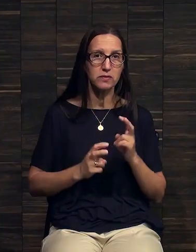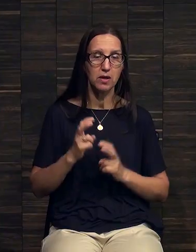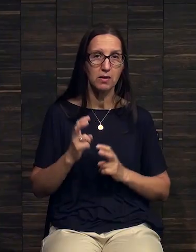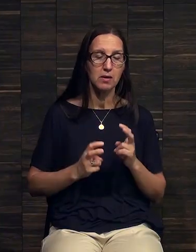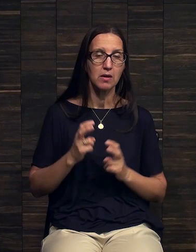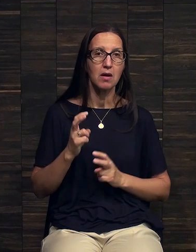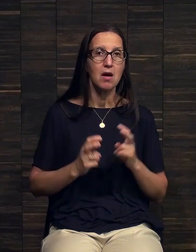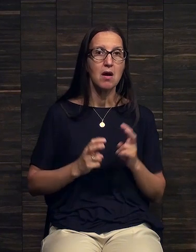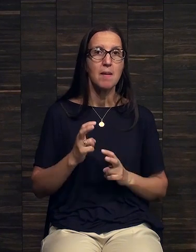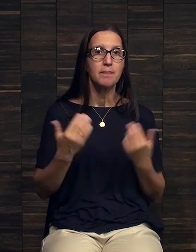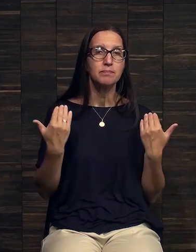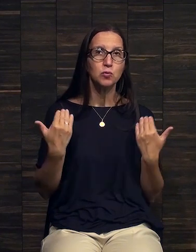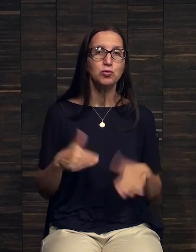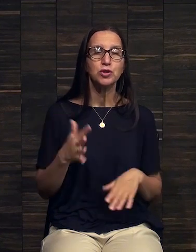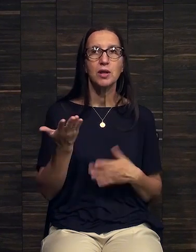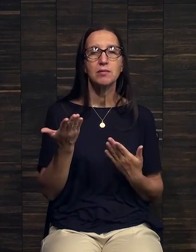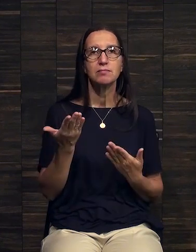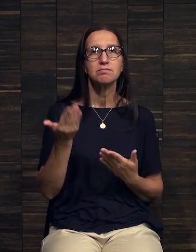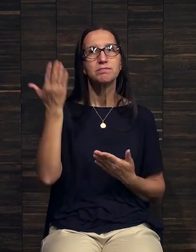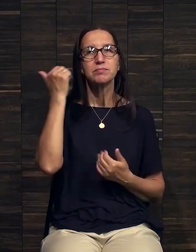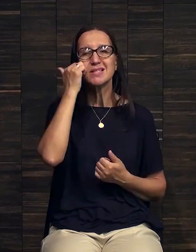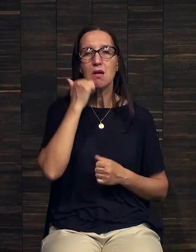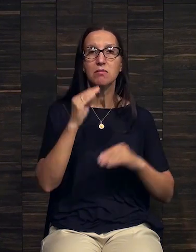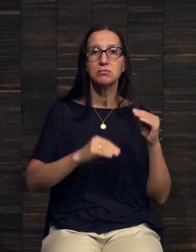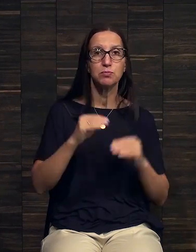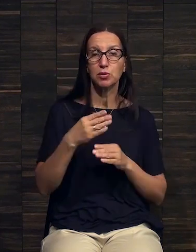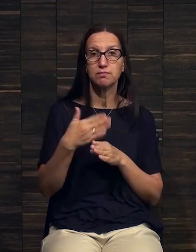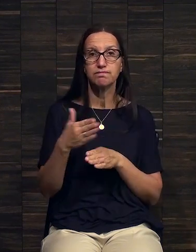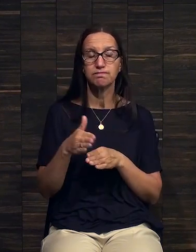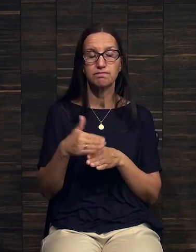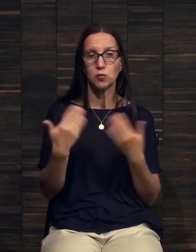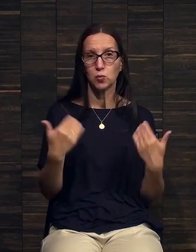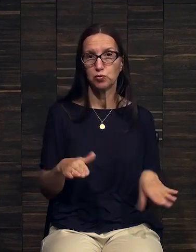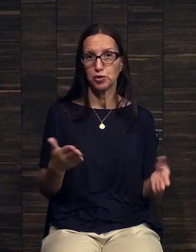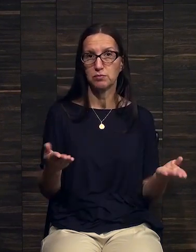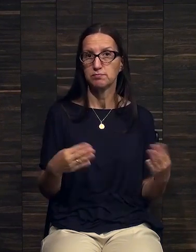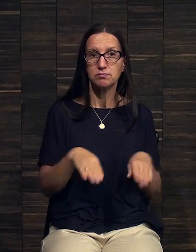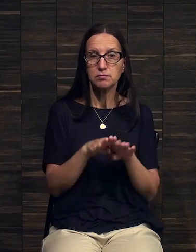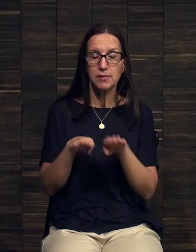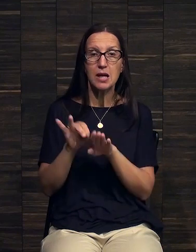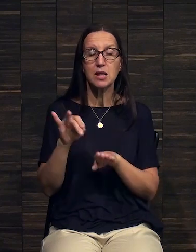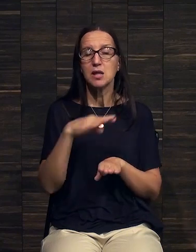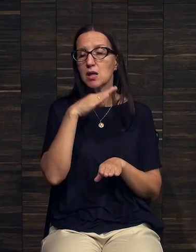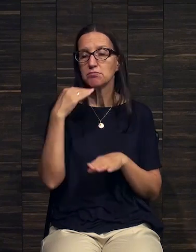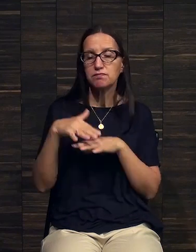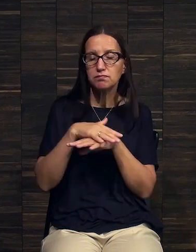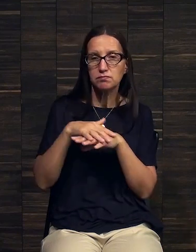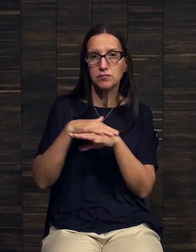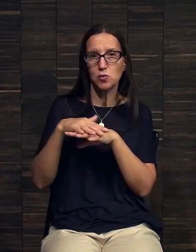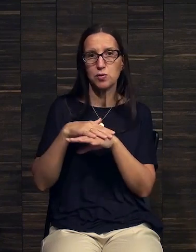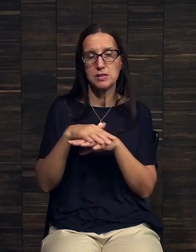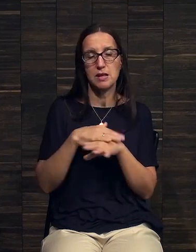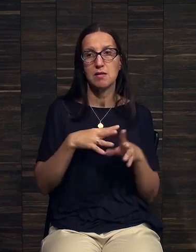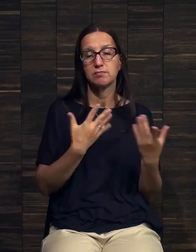assembly lines it was developing, the old types of assembly. They started to retreat in the past,